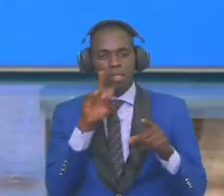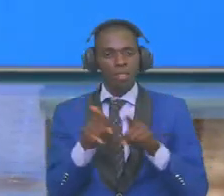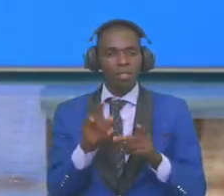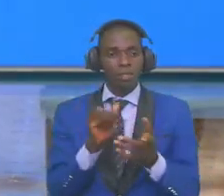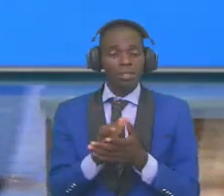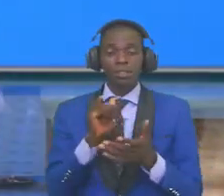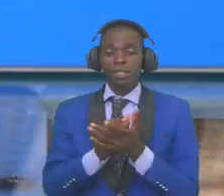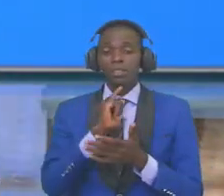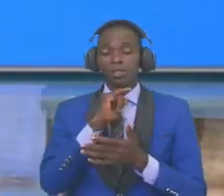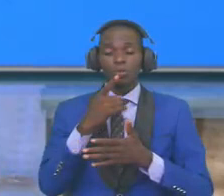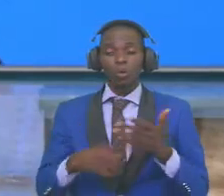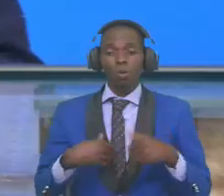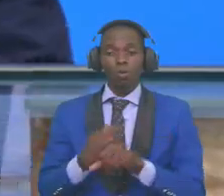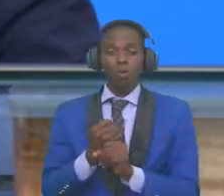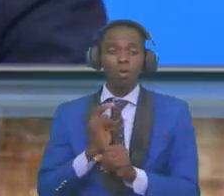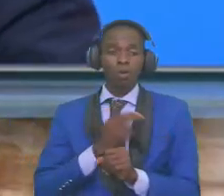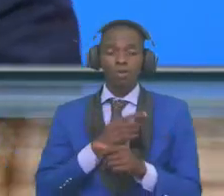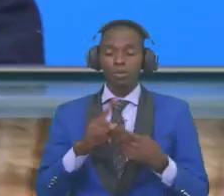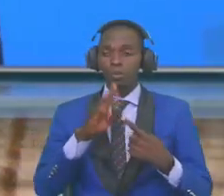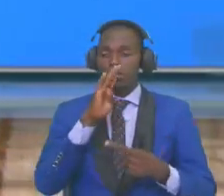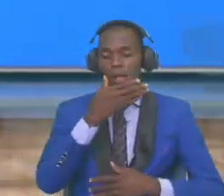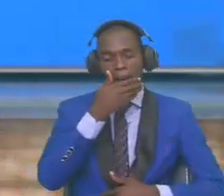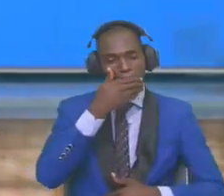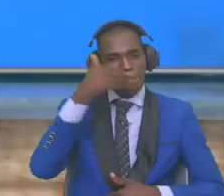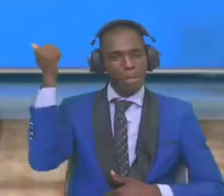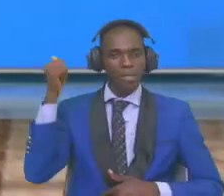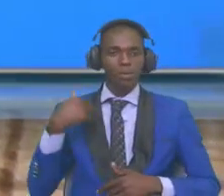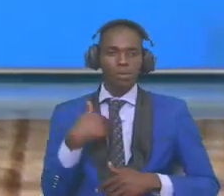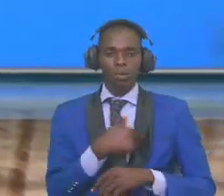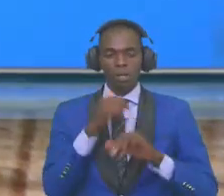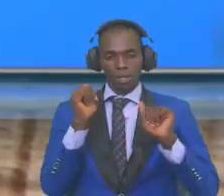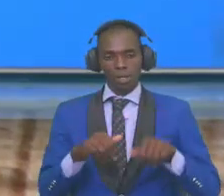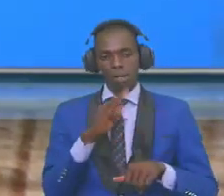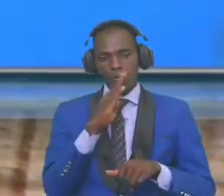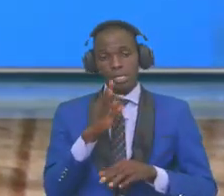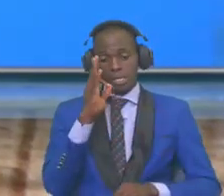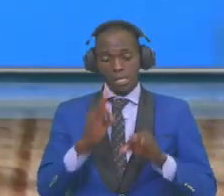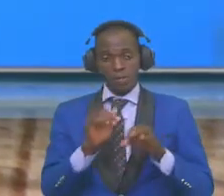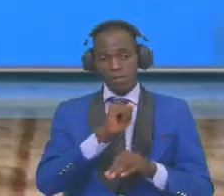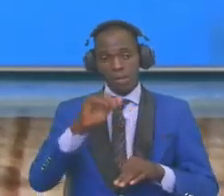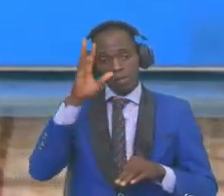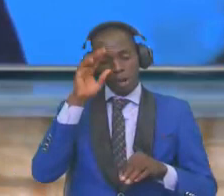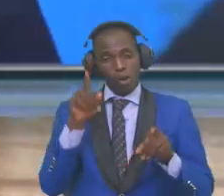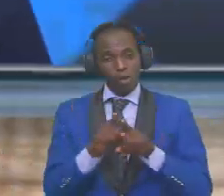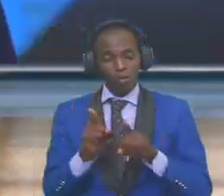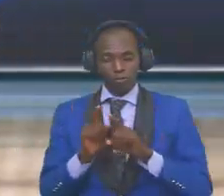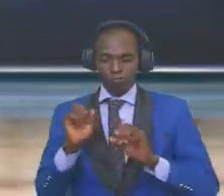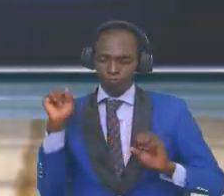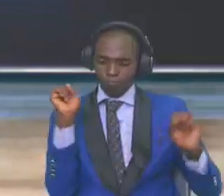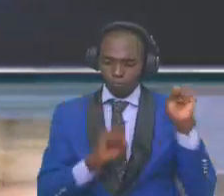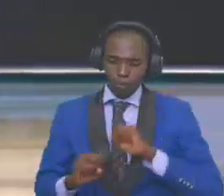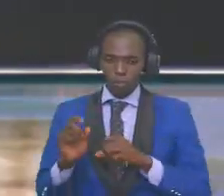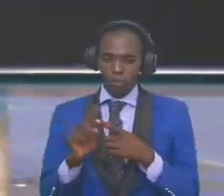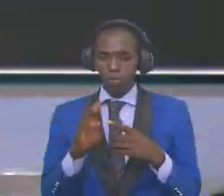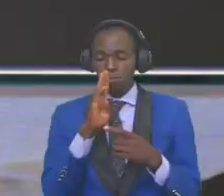the best we can be. If a man also strive for masteries, yet